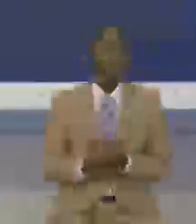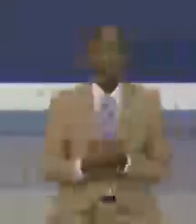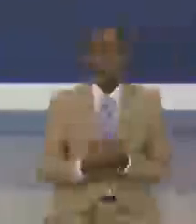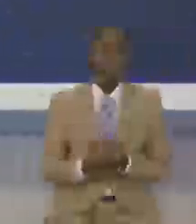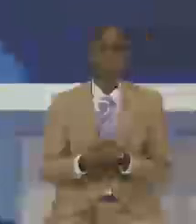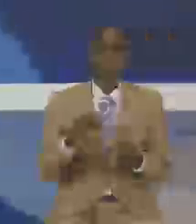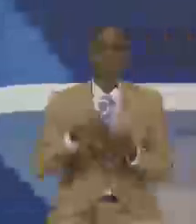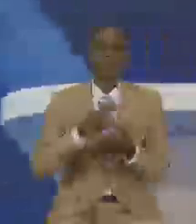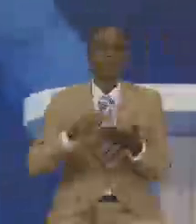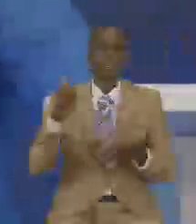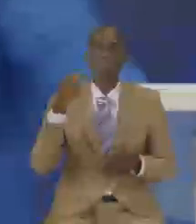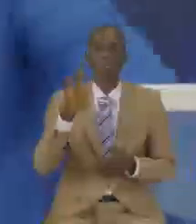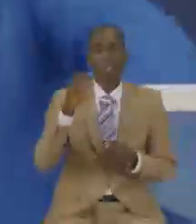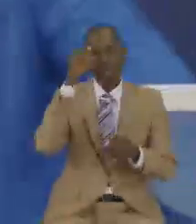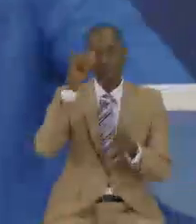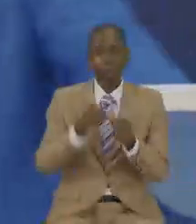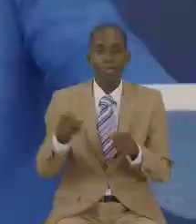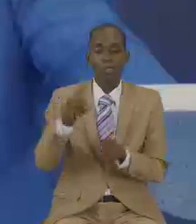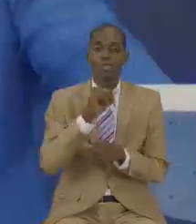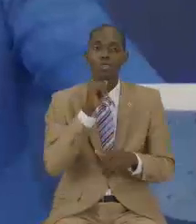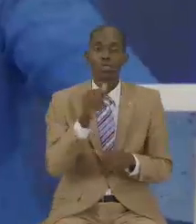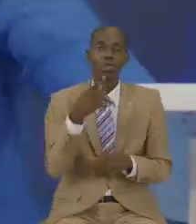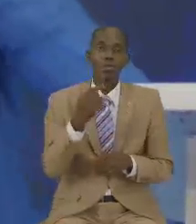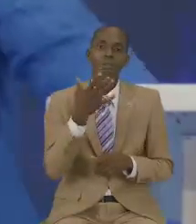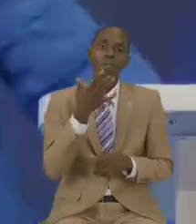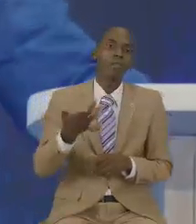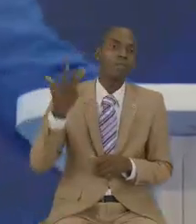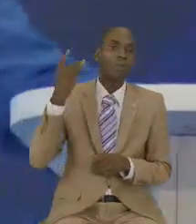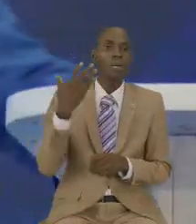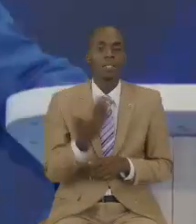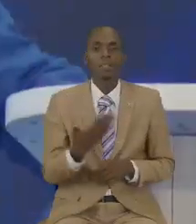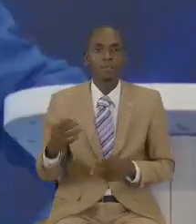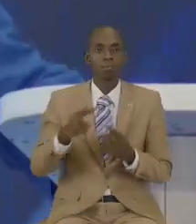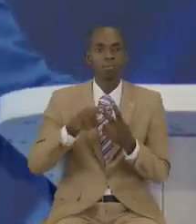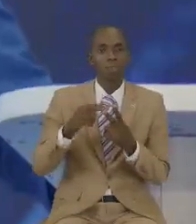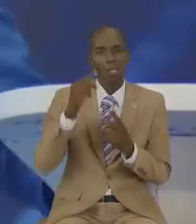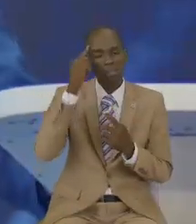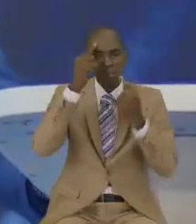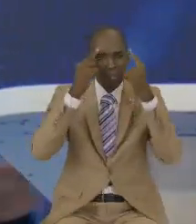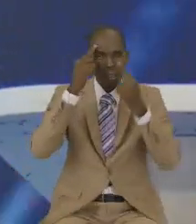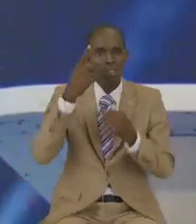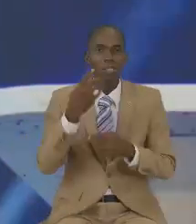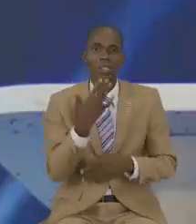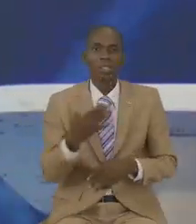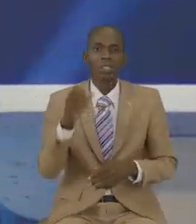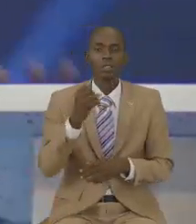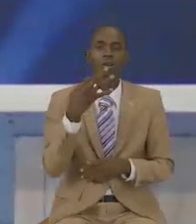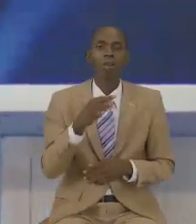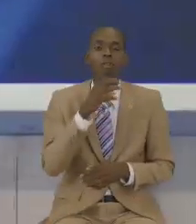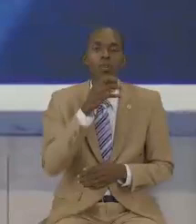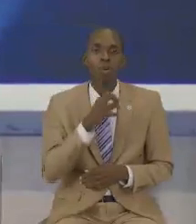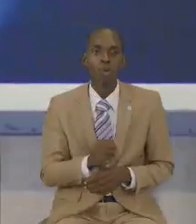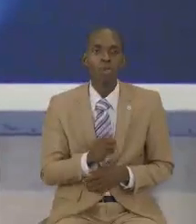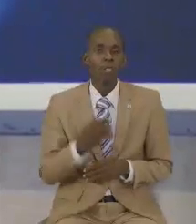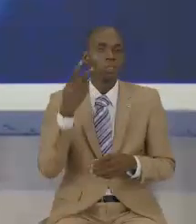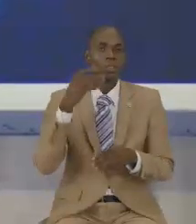it says, remember ye not the former things, neither consider the things of old. Then in